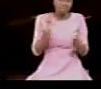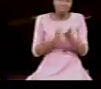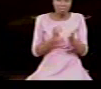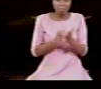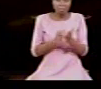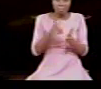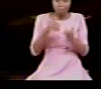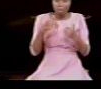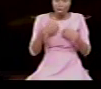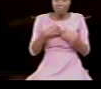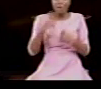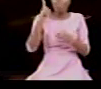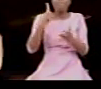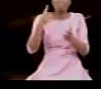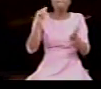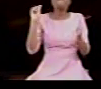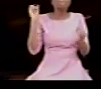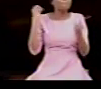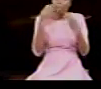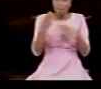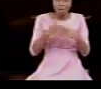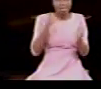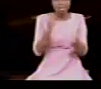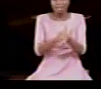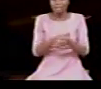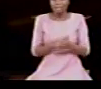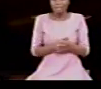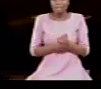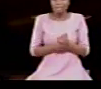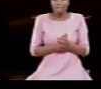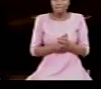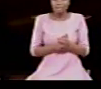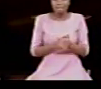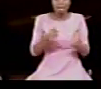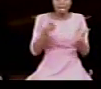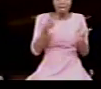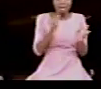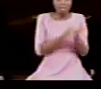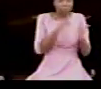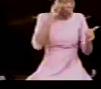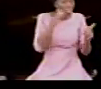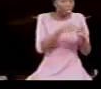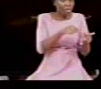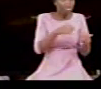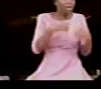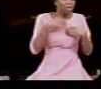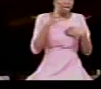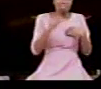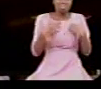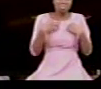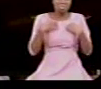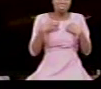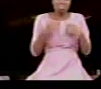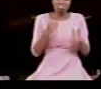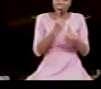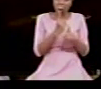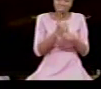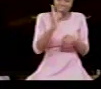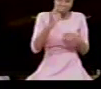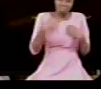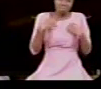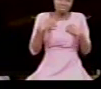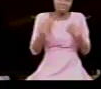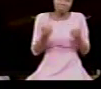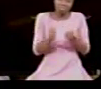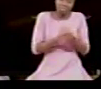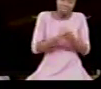have much more than that. That brother has no shirt, just one shirt. You know it, wash